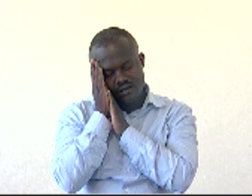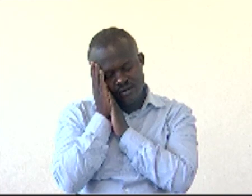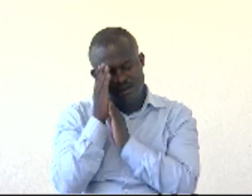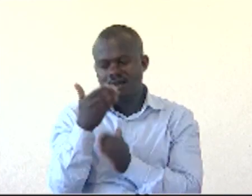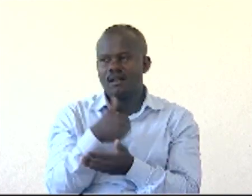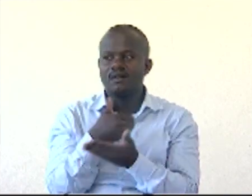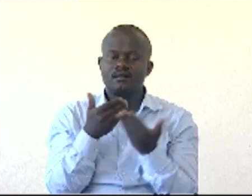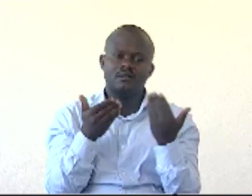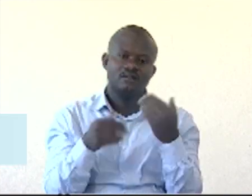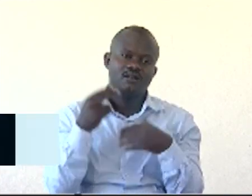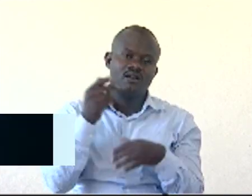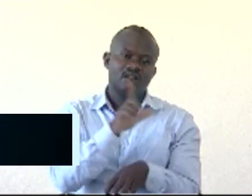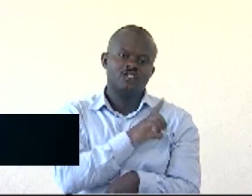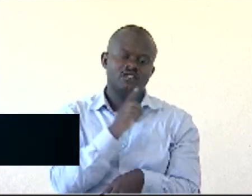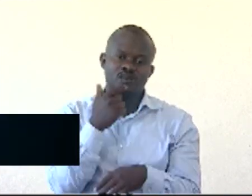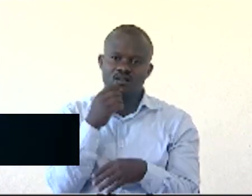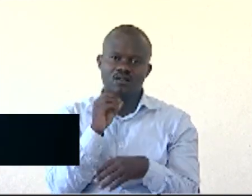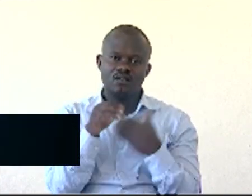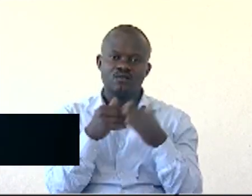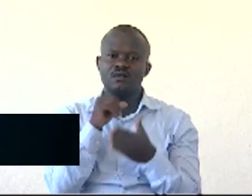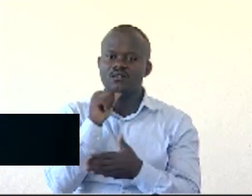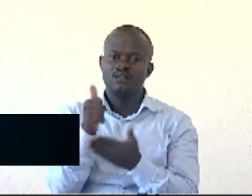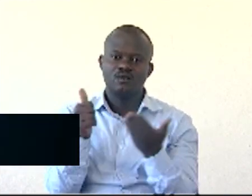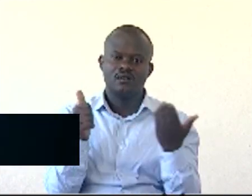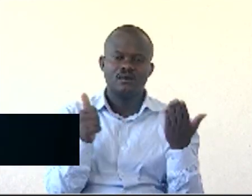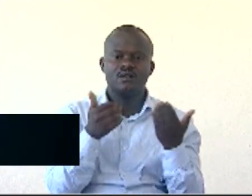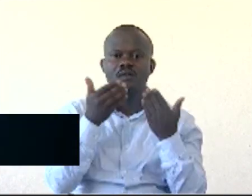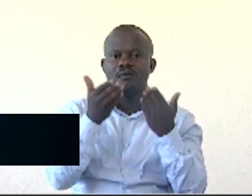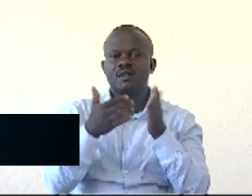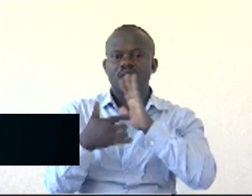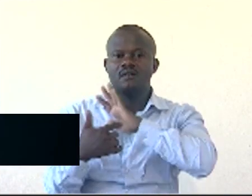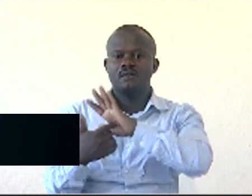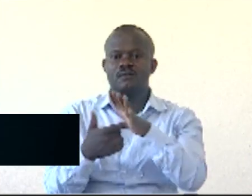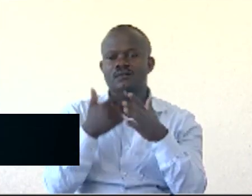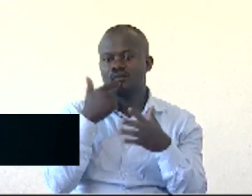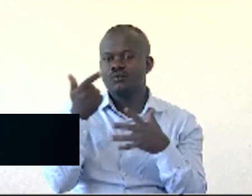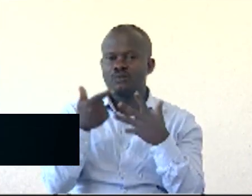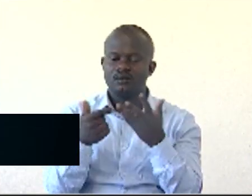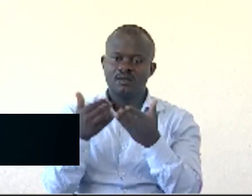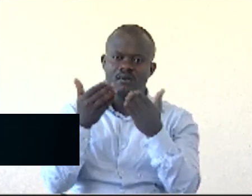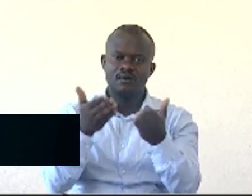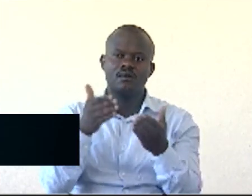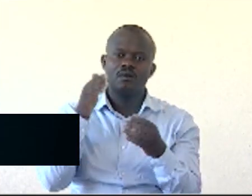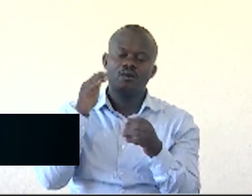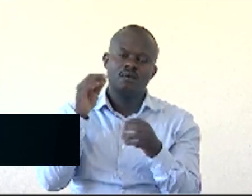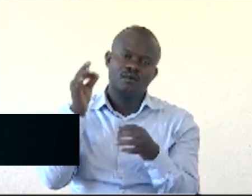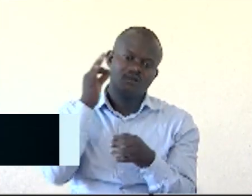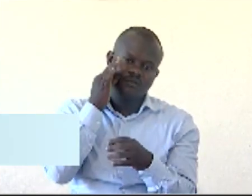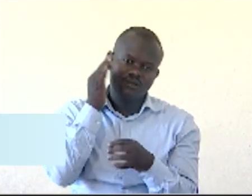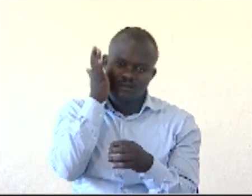has high chances of not being exposed to mosquitoes.